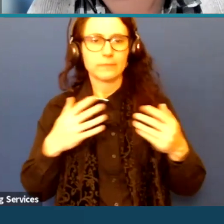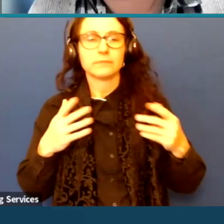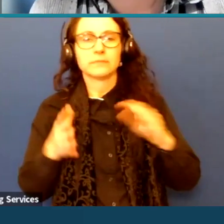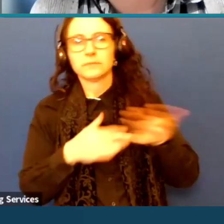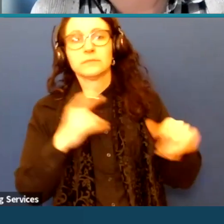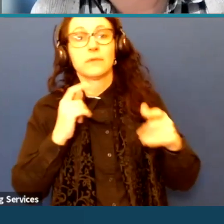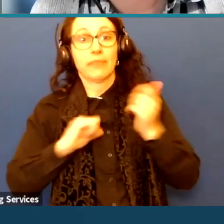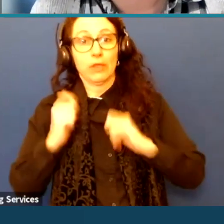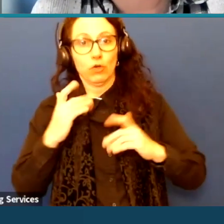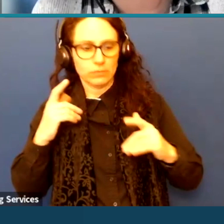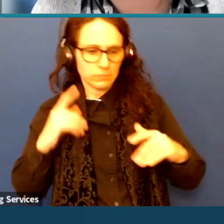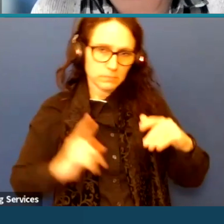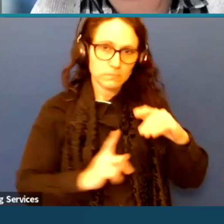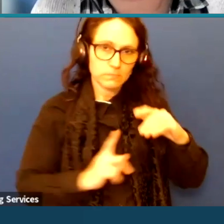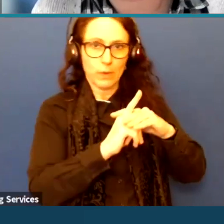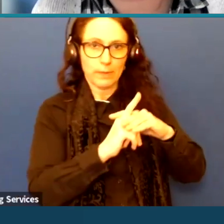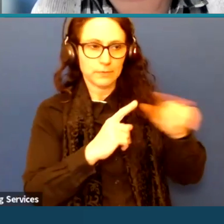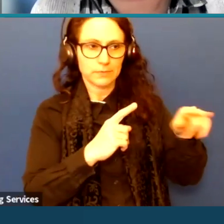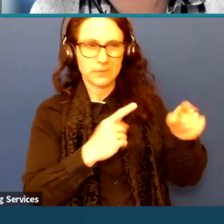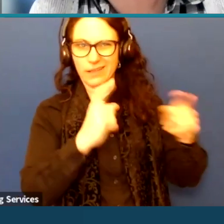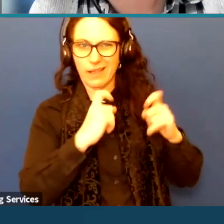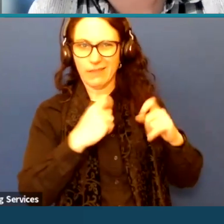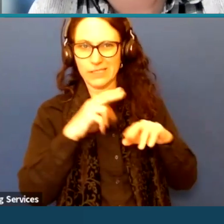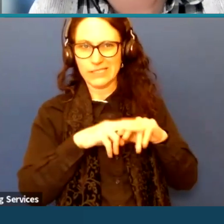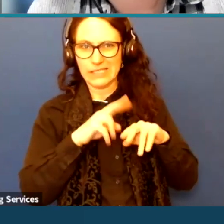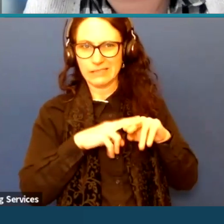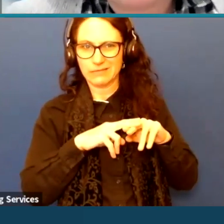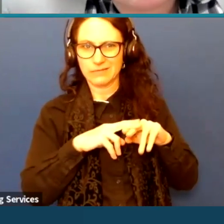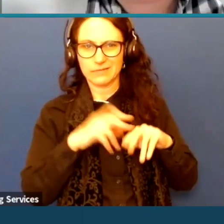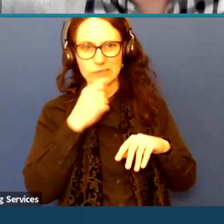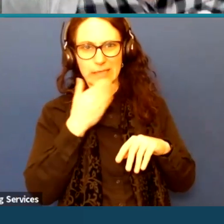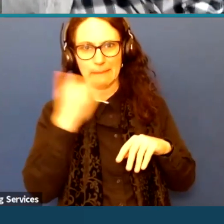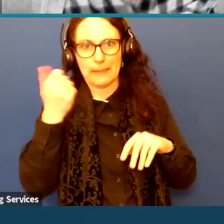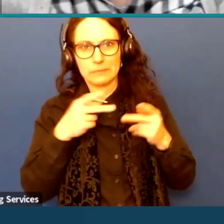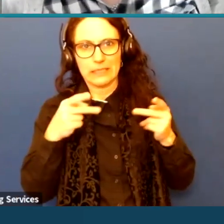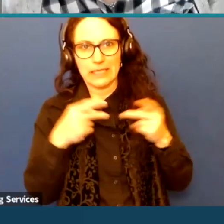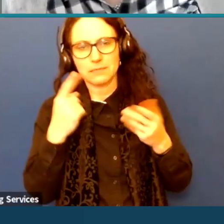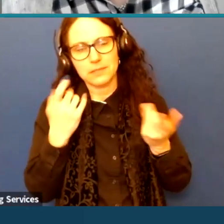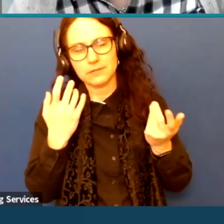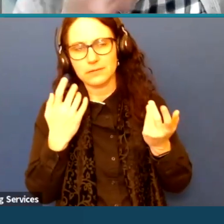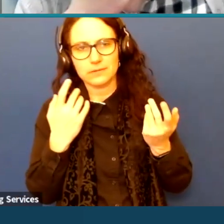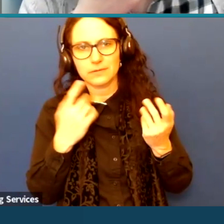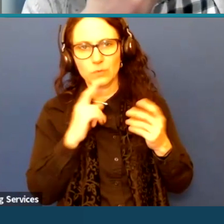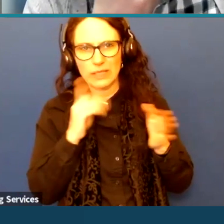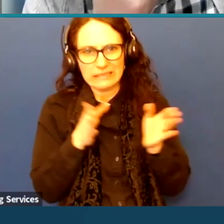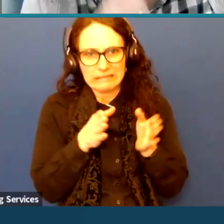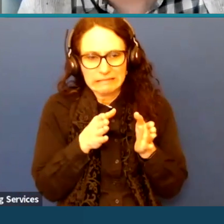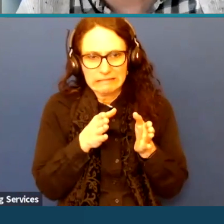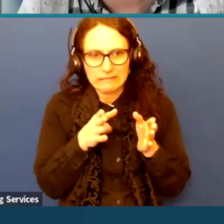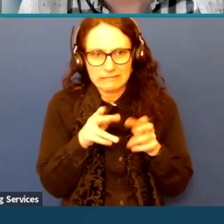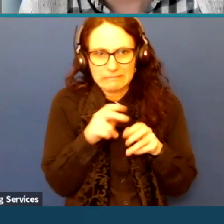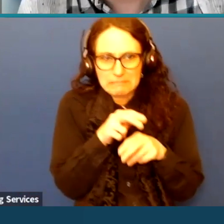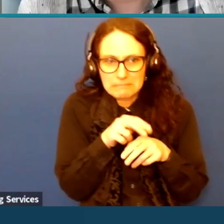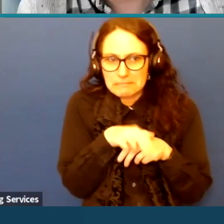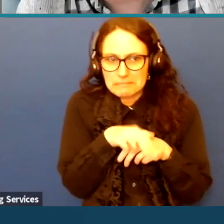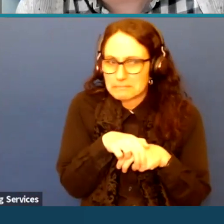me was not the best place for him to be, because it was just real narrow. And